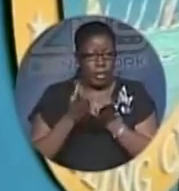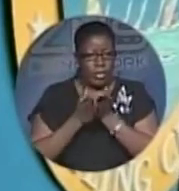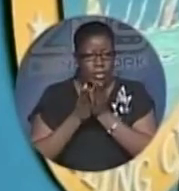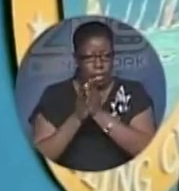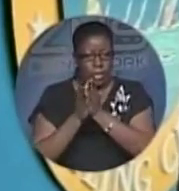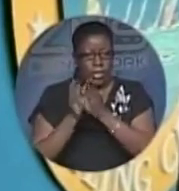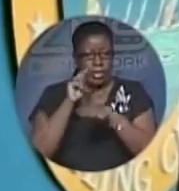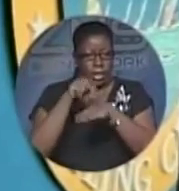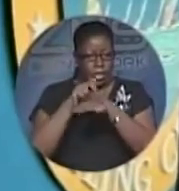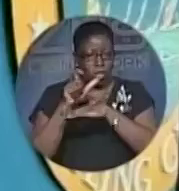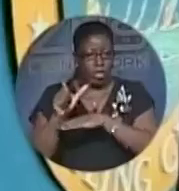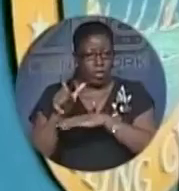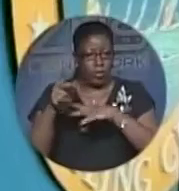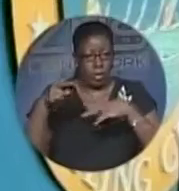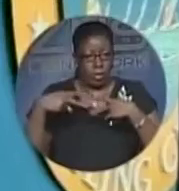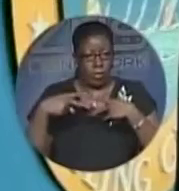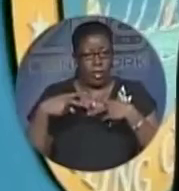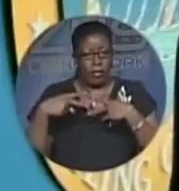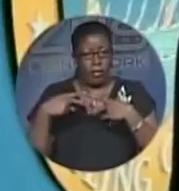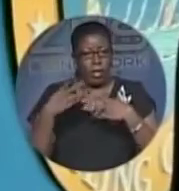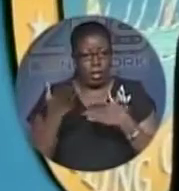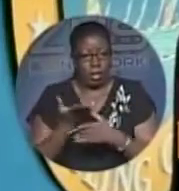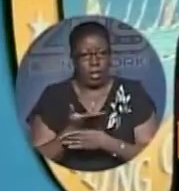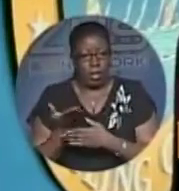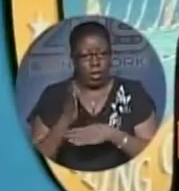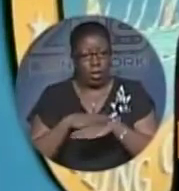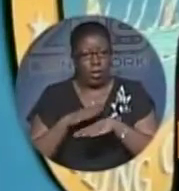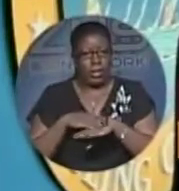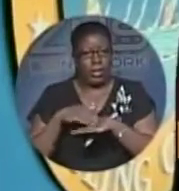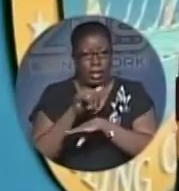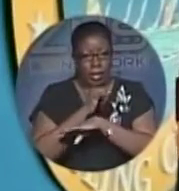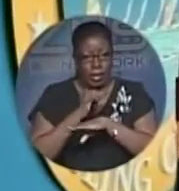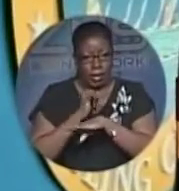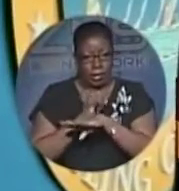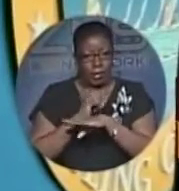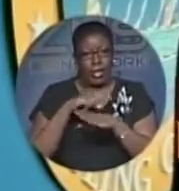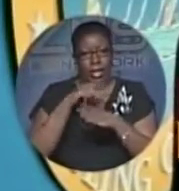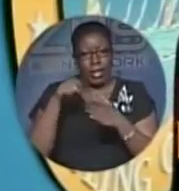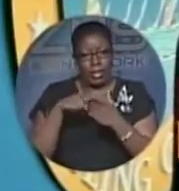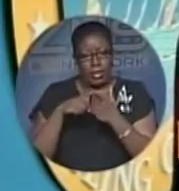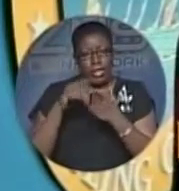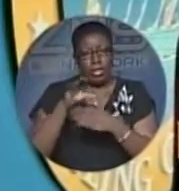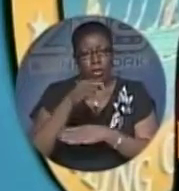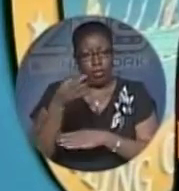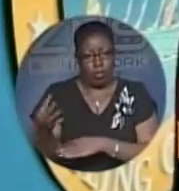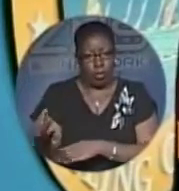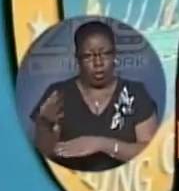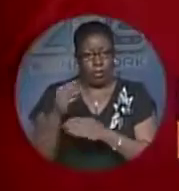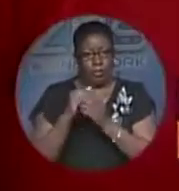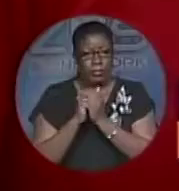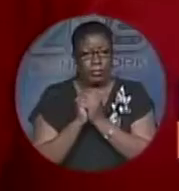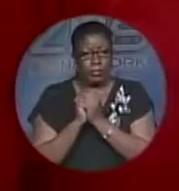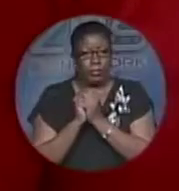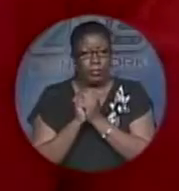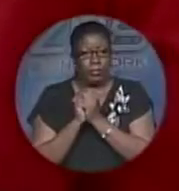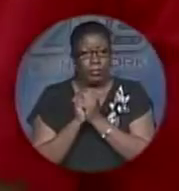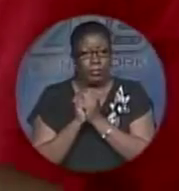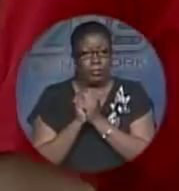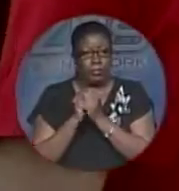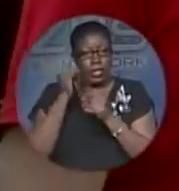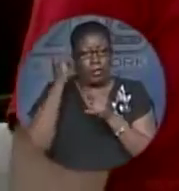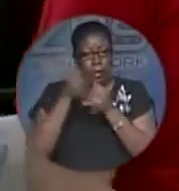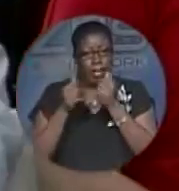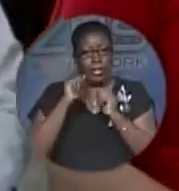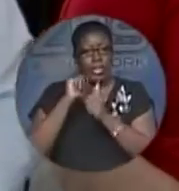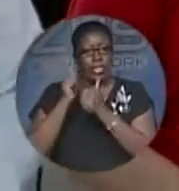Nationals will be held right here on the island this fall. Reporting from Harbour Island, I'm Giovanni Stewart. And finally, in